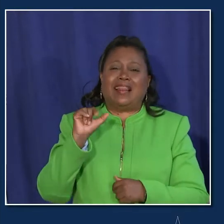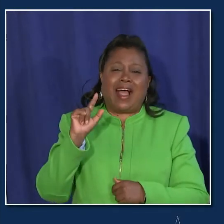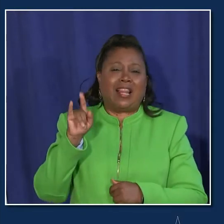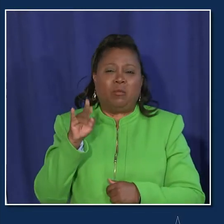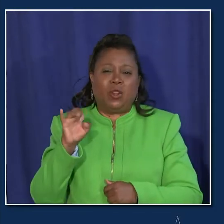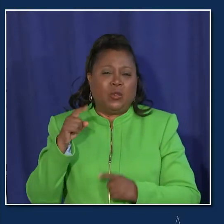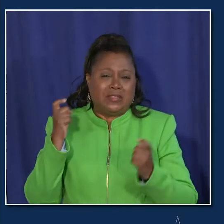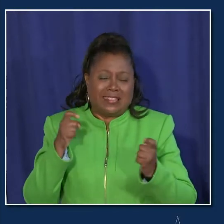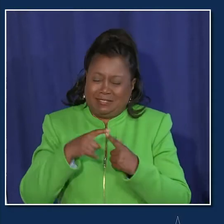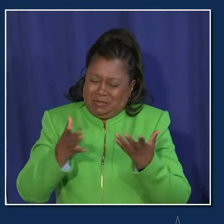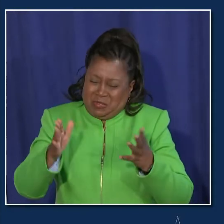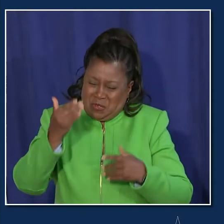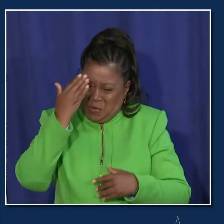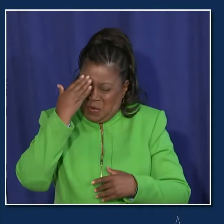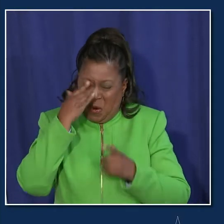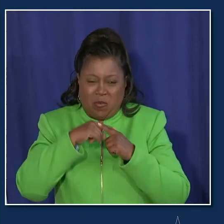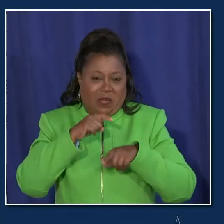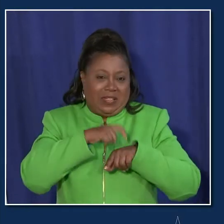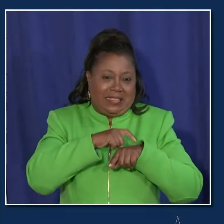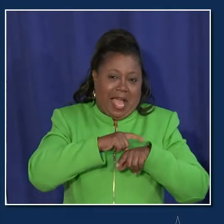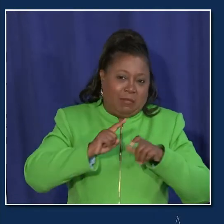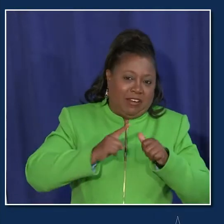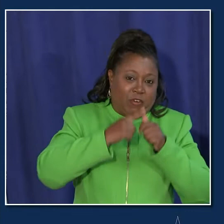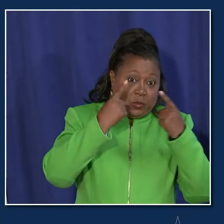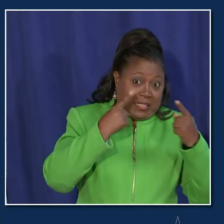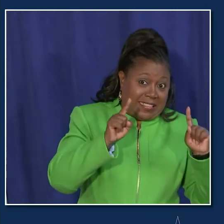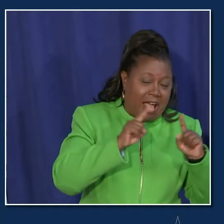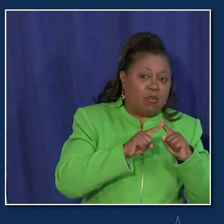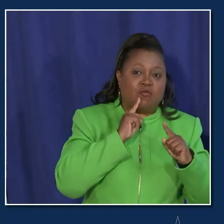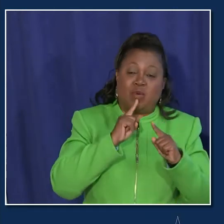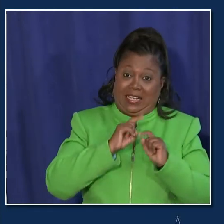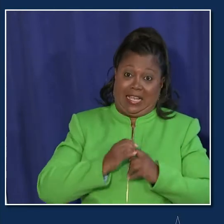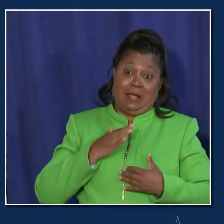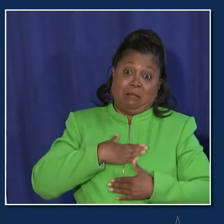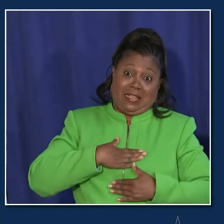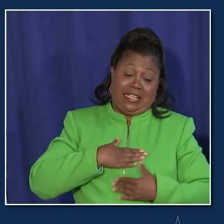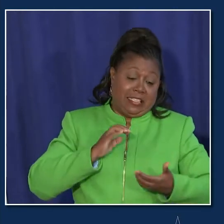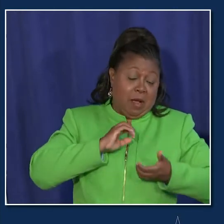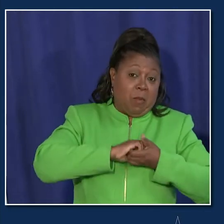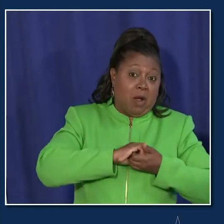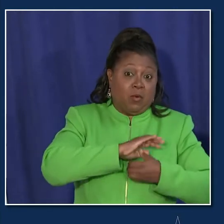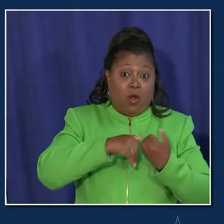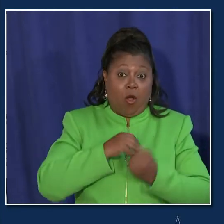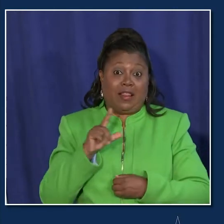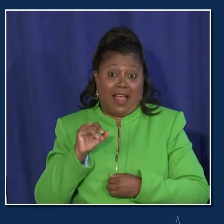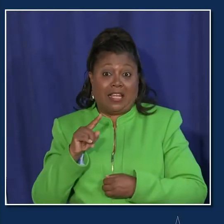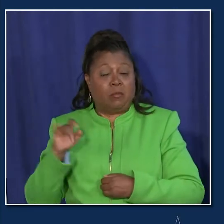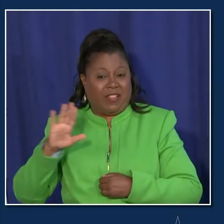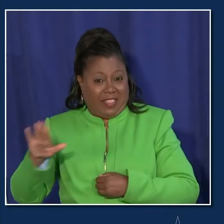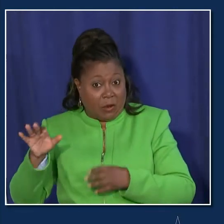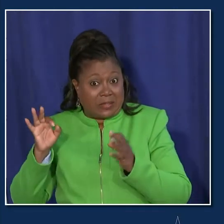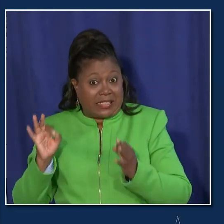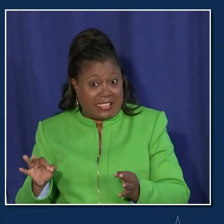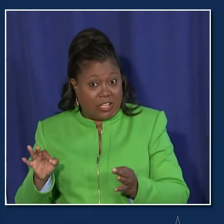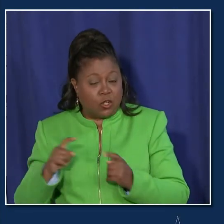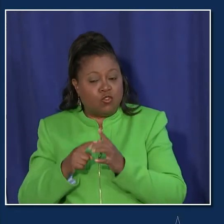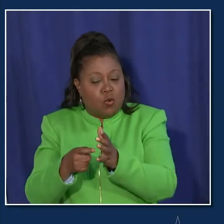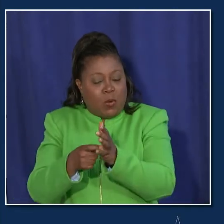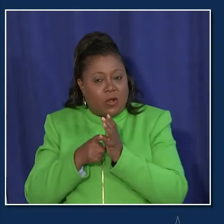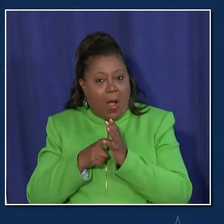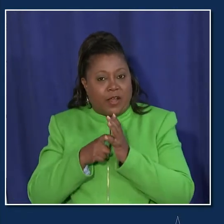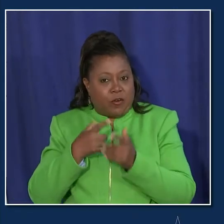Lollapalooza, as you know, from the time that it was first announced, we were really pleased to partner with Lollapalooza with their decision to